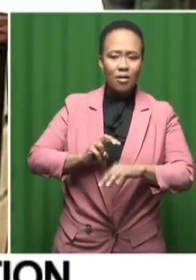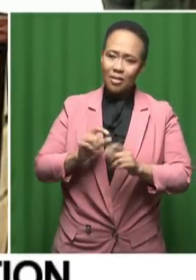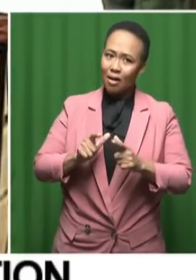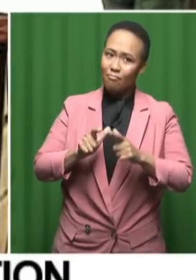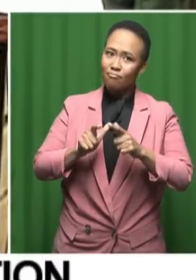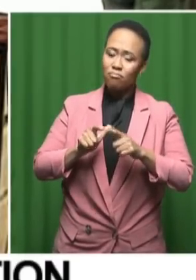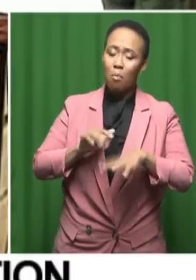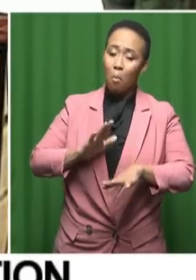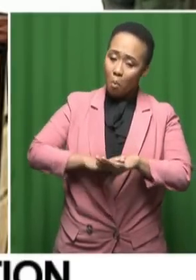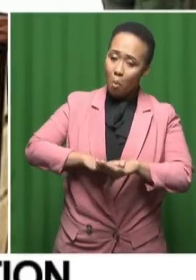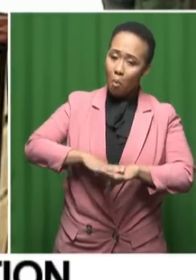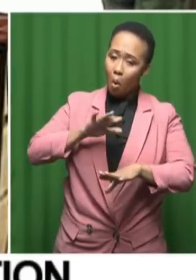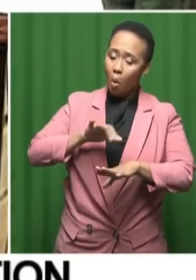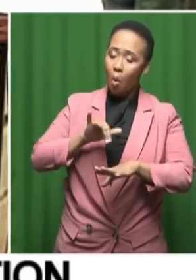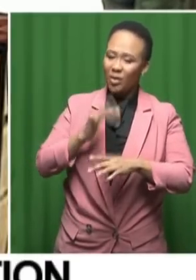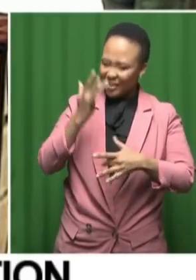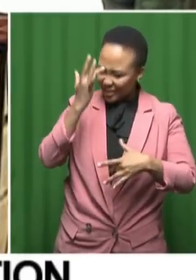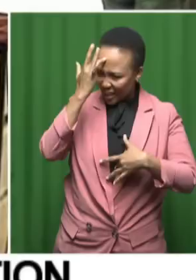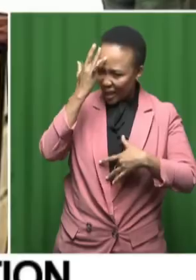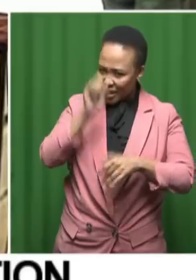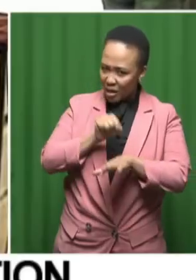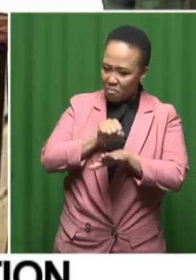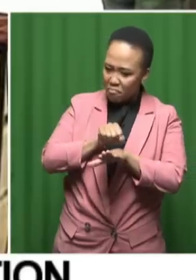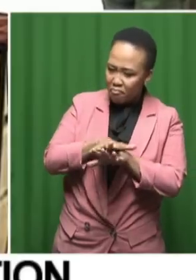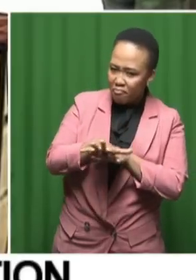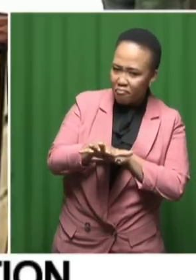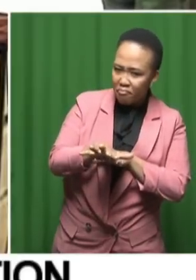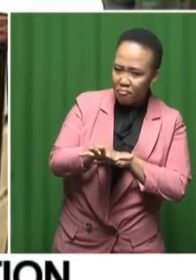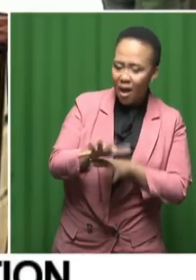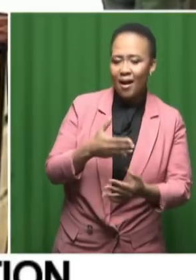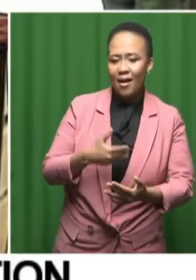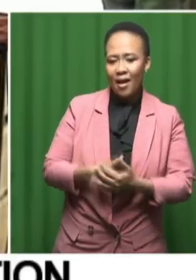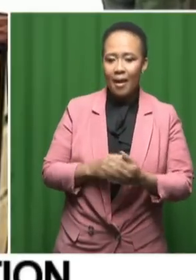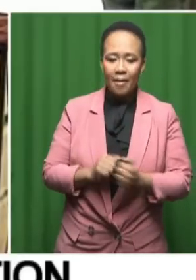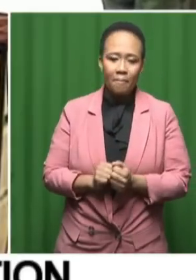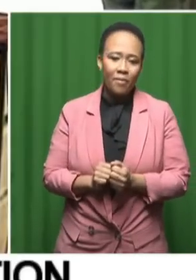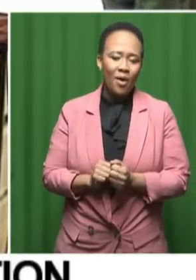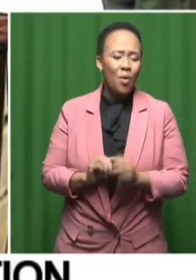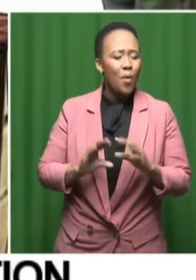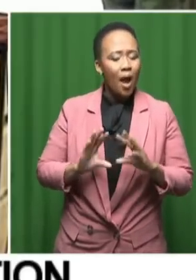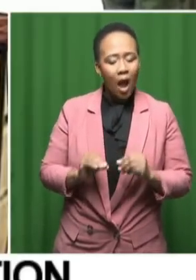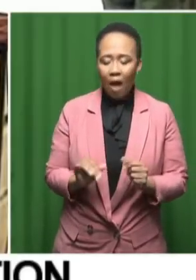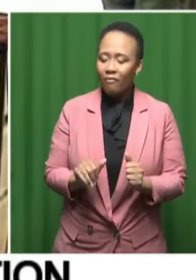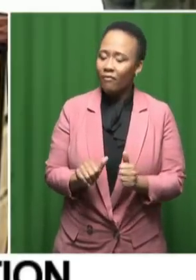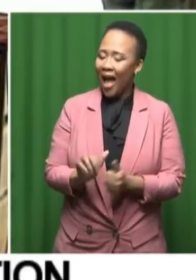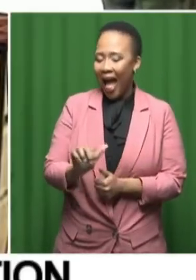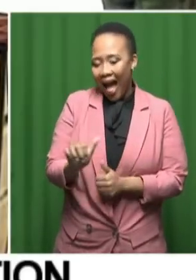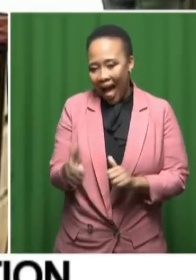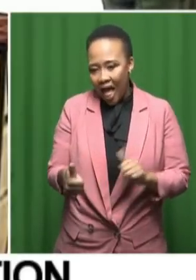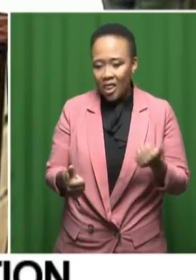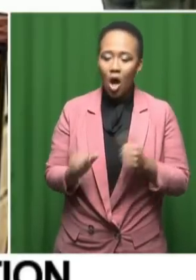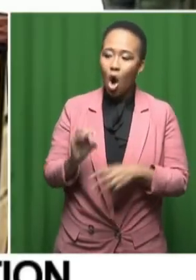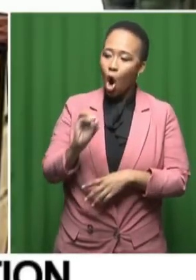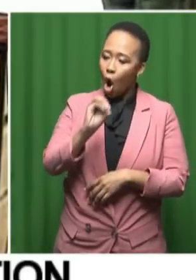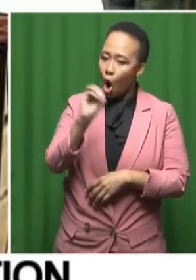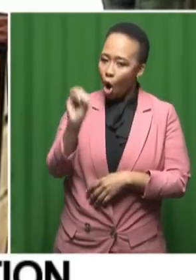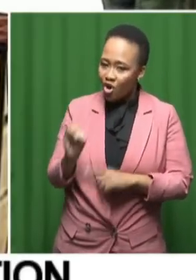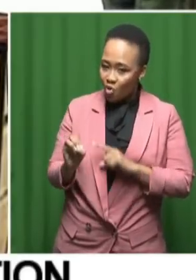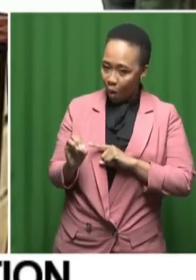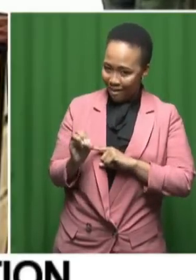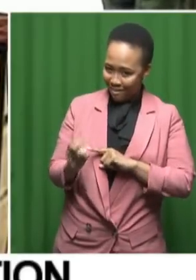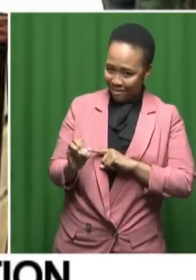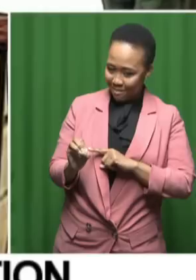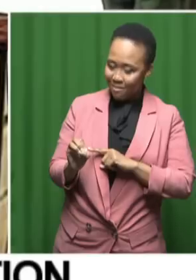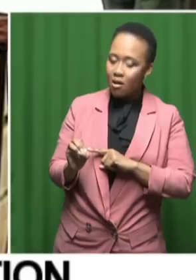virus. There are about 5,000 subvariants of Omicron in circulation as per to the